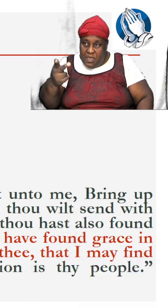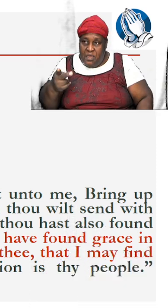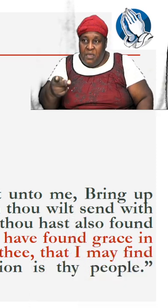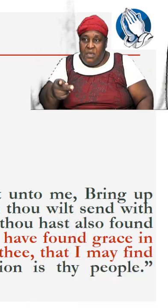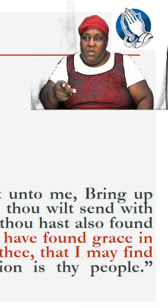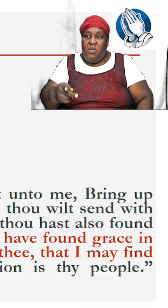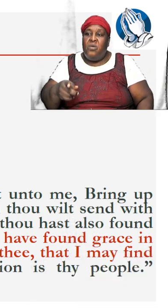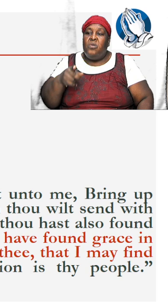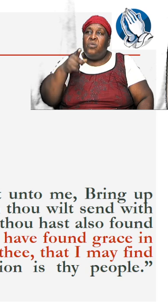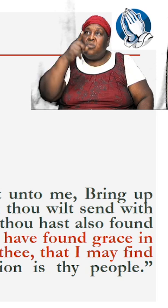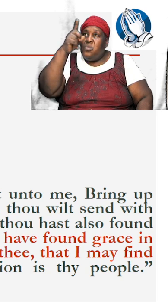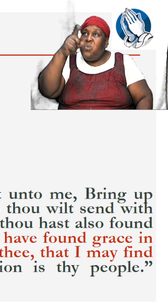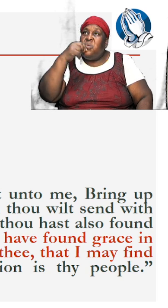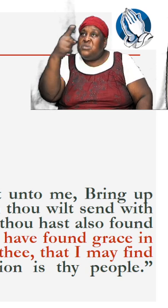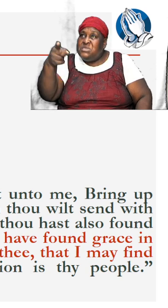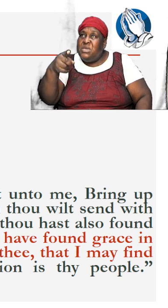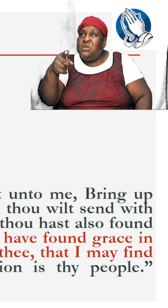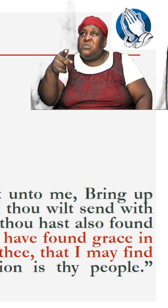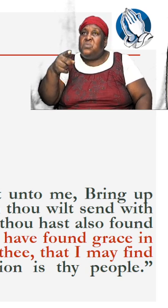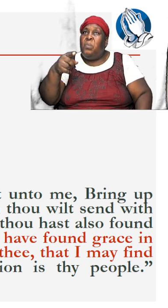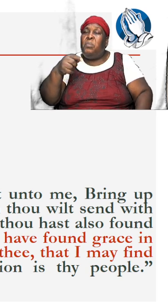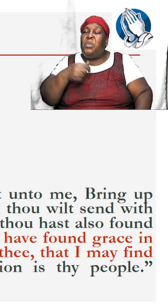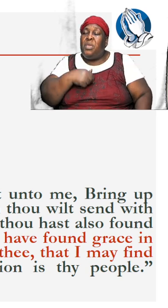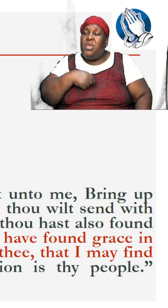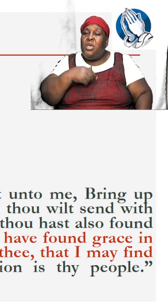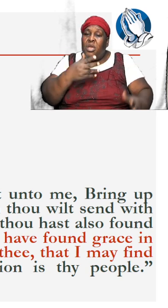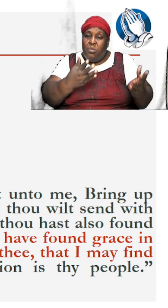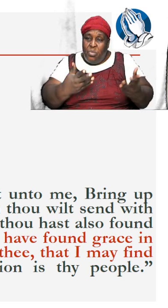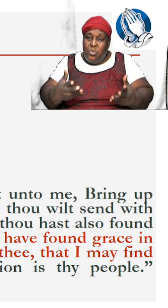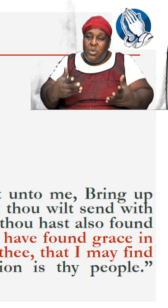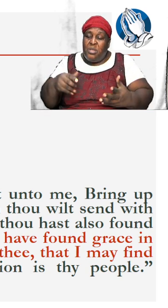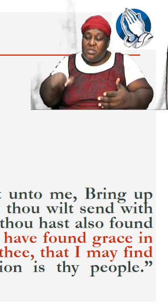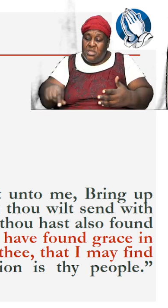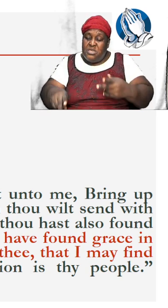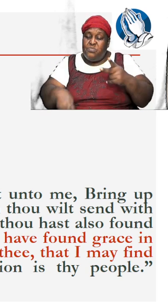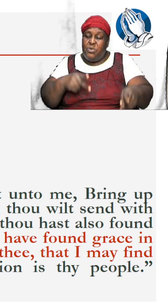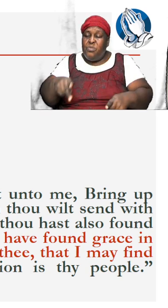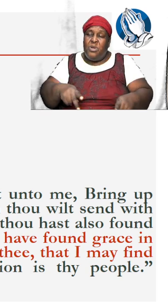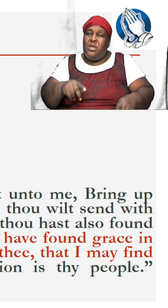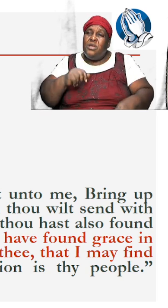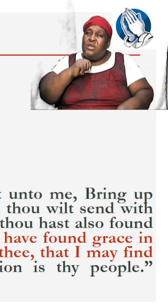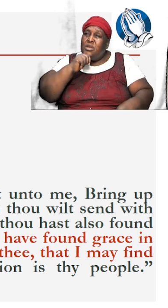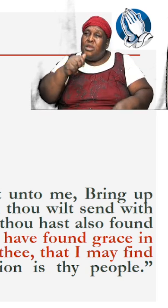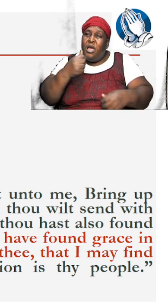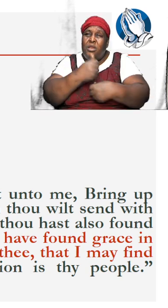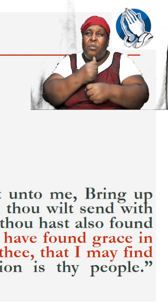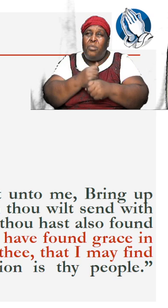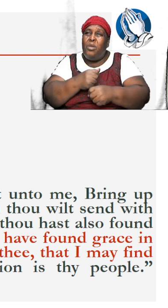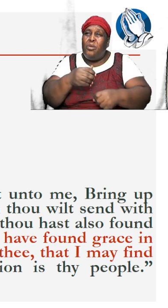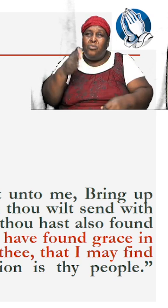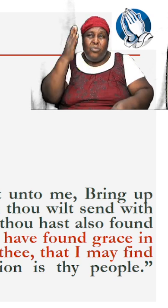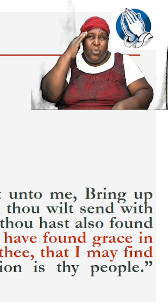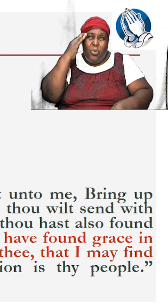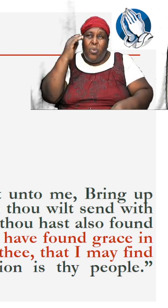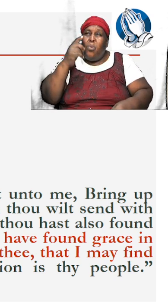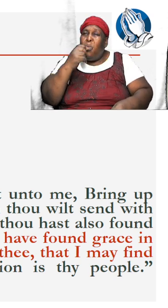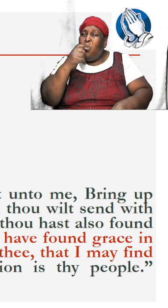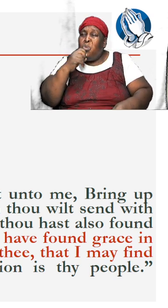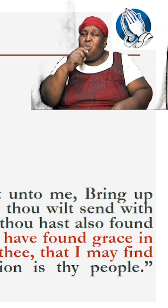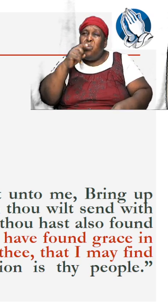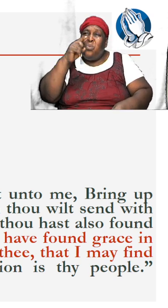thou sayest unto me, Bring up this people, and thou hast not let me know whom thou wilt send with